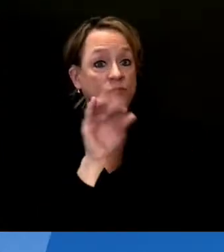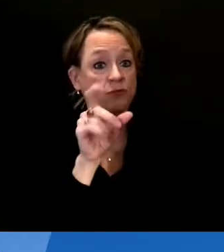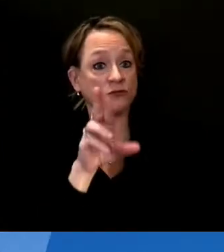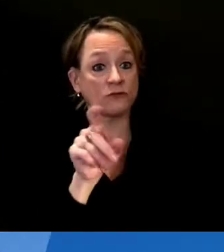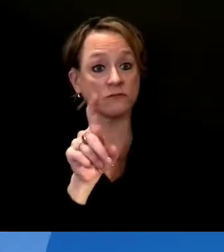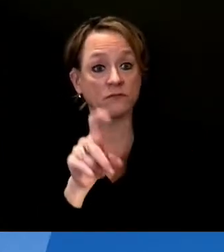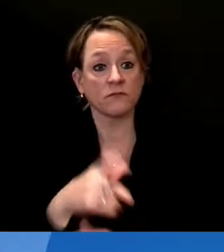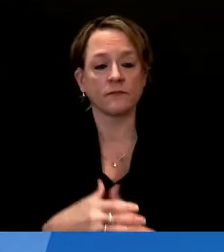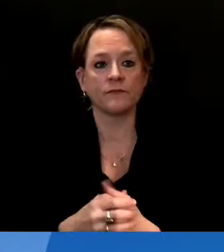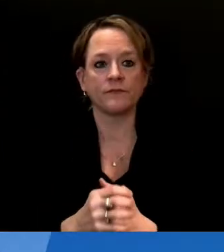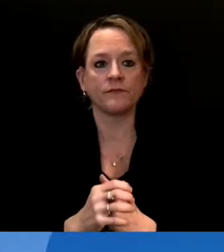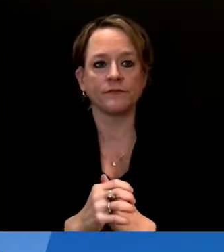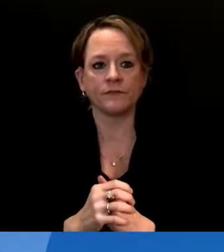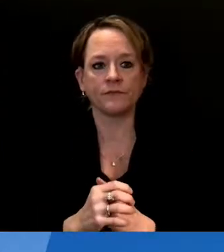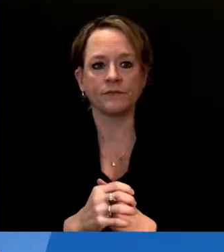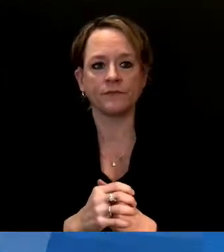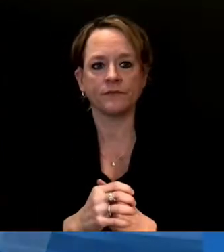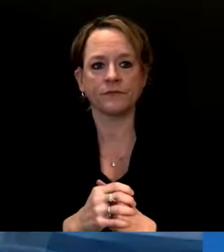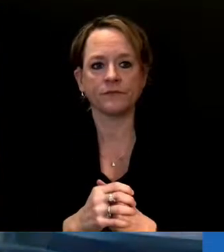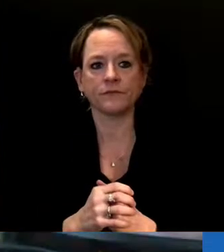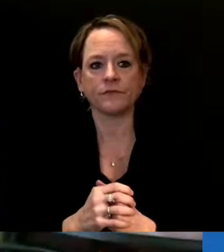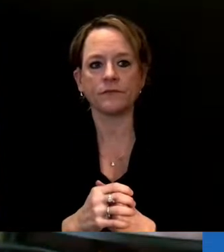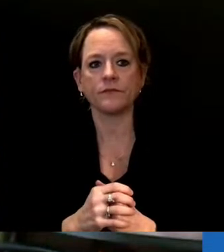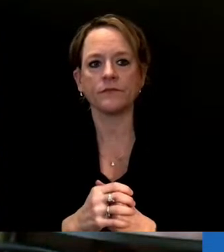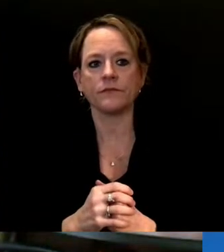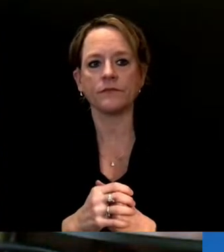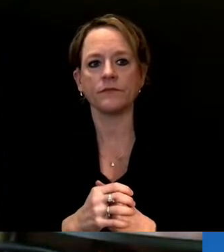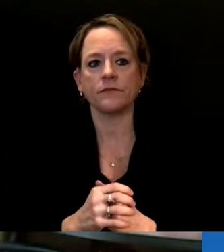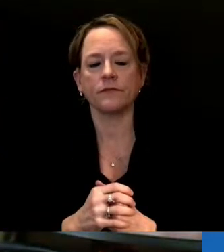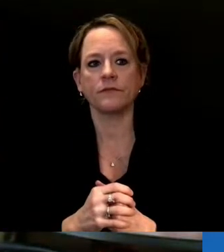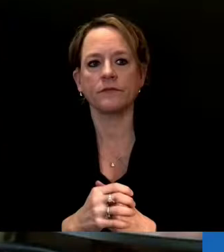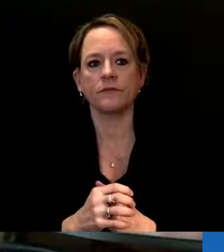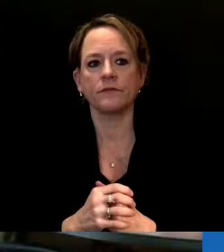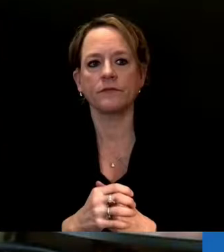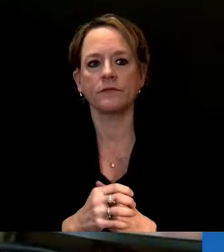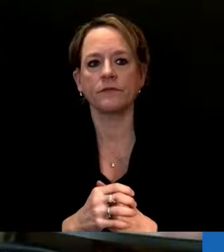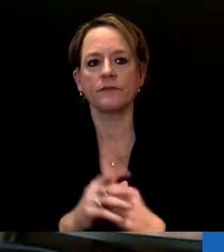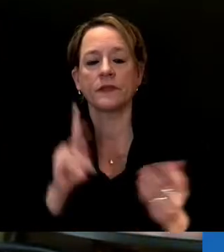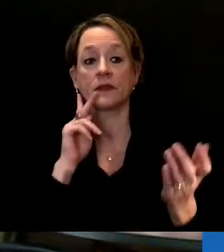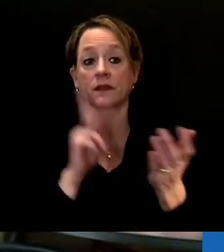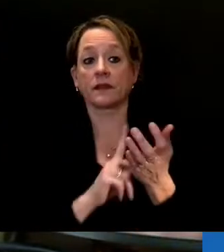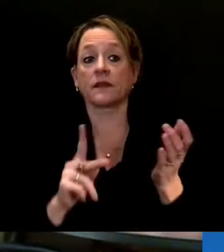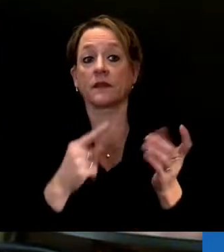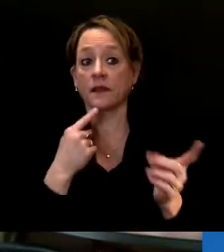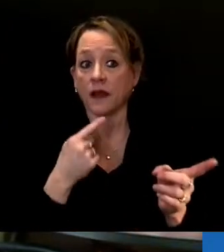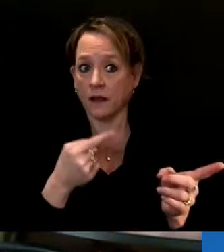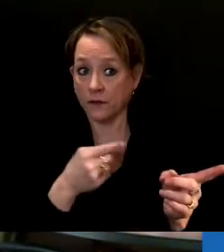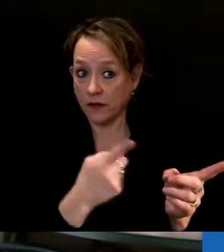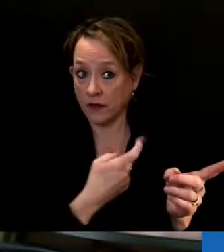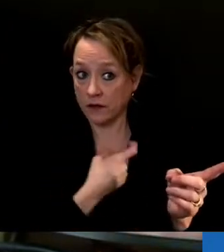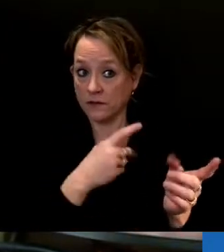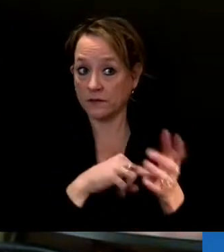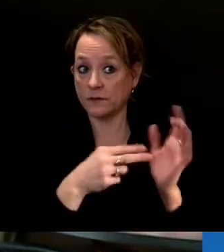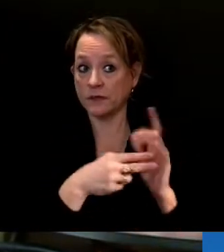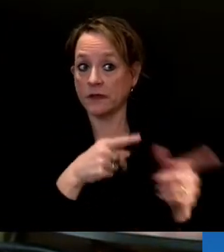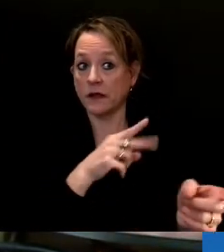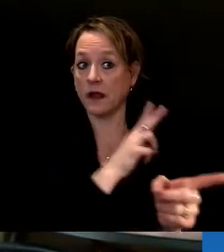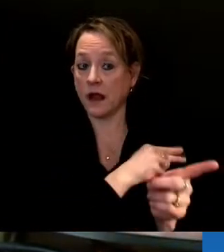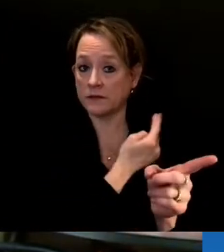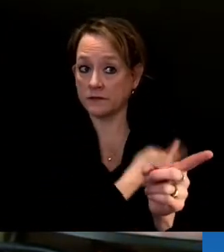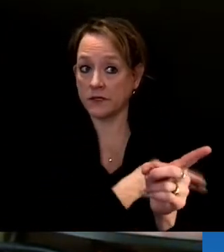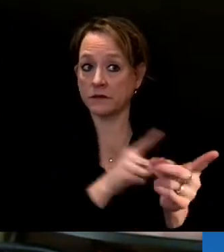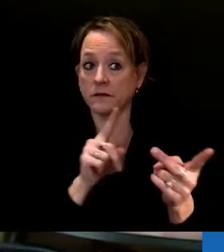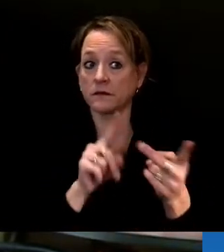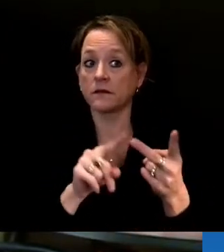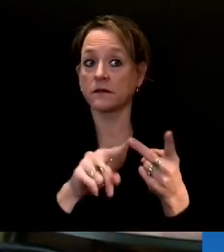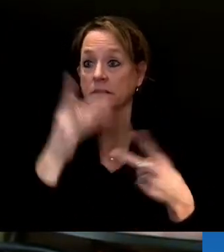looked specifically at new infections, hospitalizations, and deaths for those who are boosted as compared to those who are not. I'm not aware